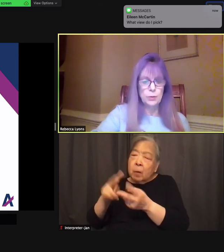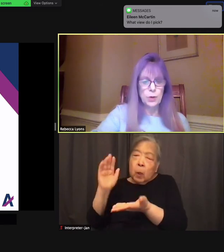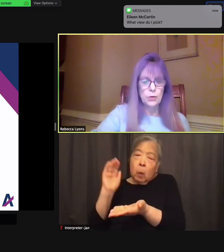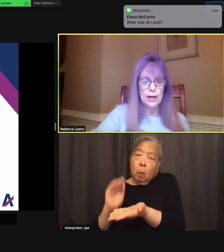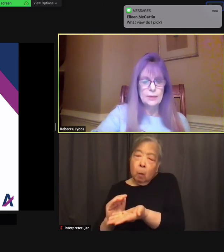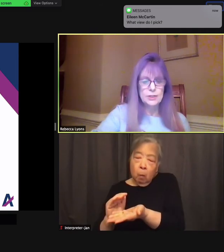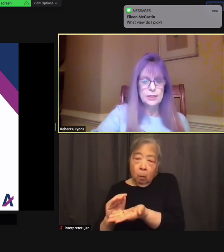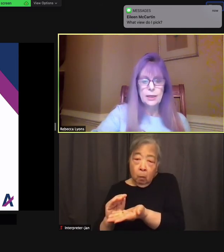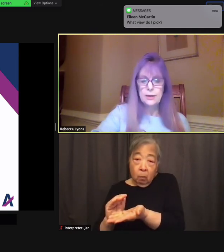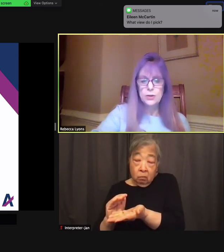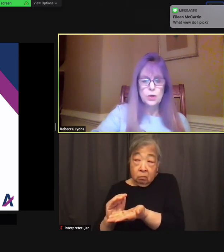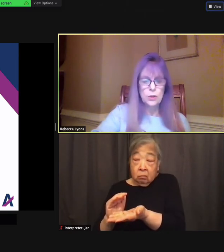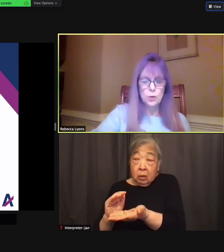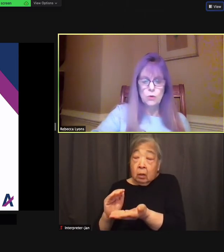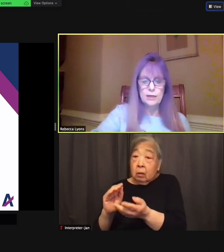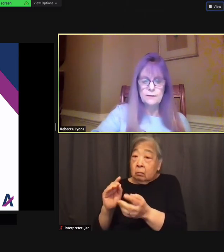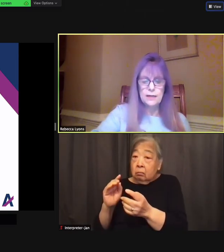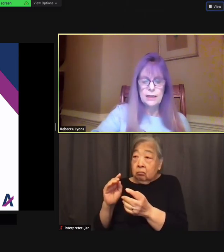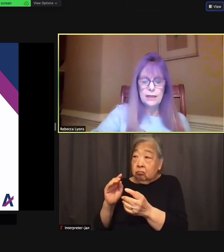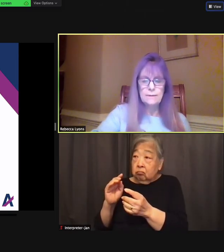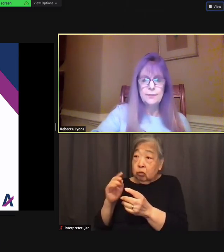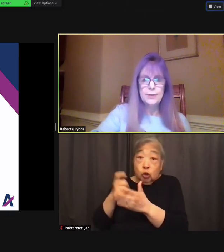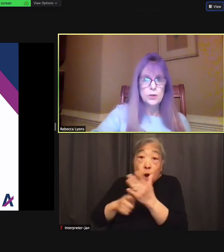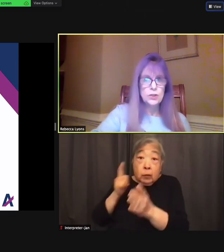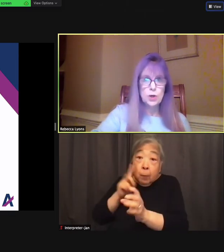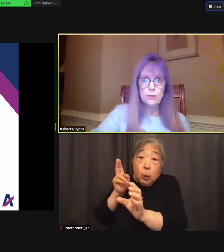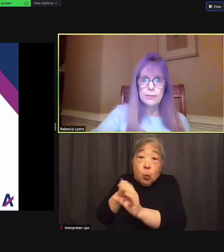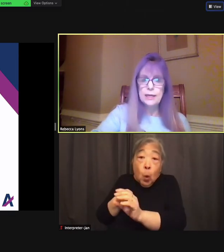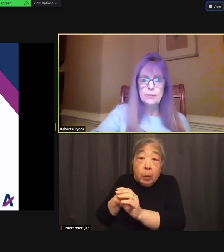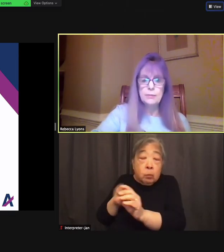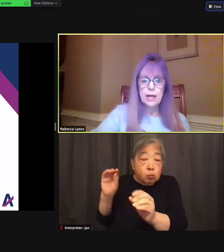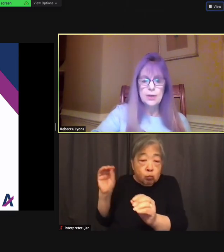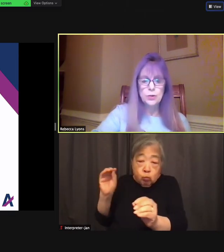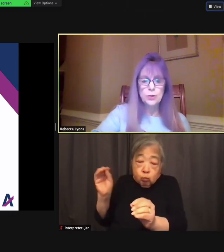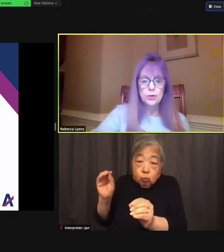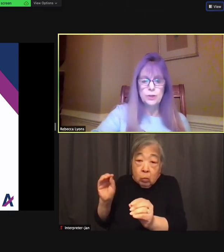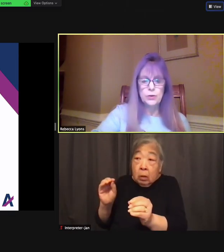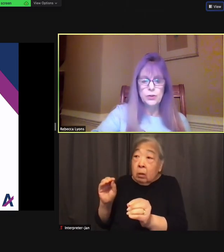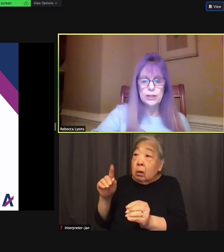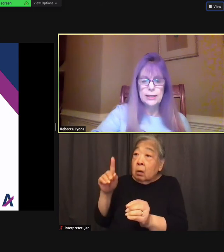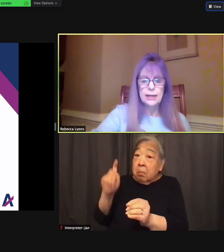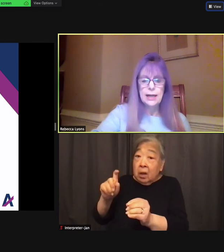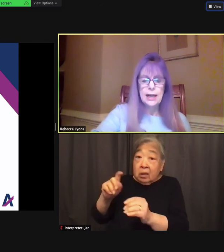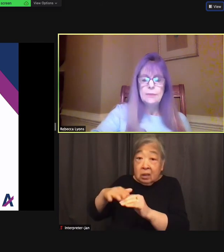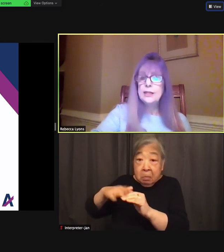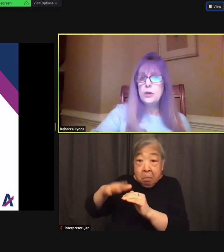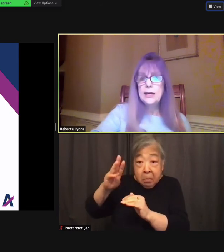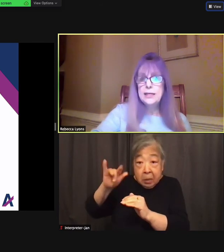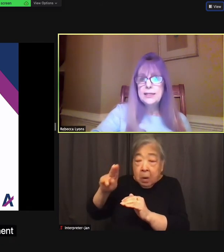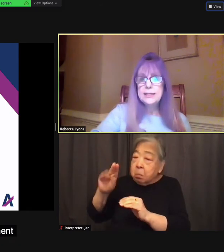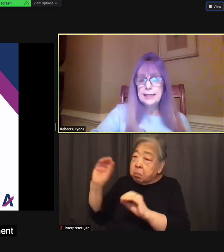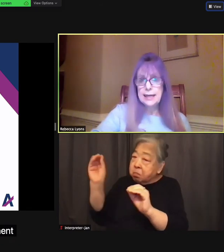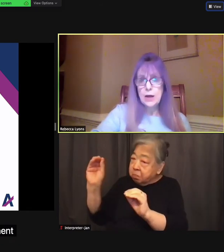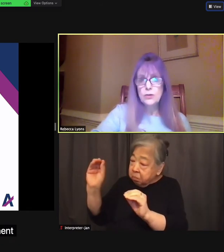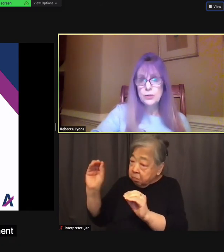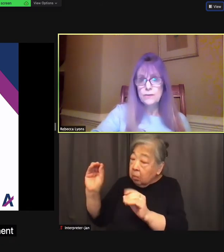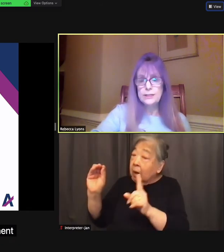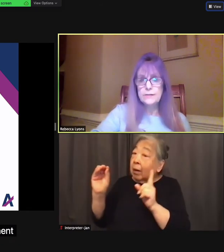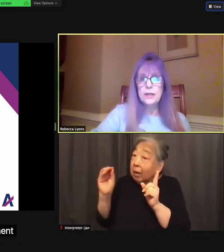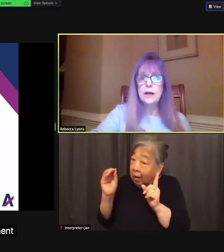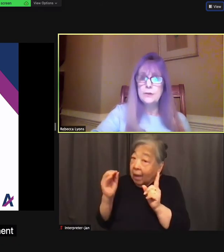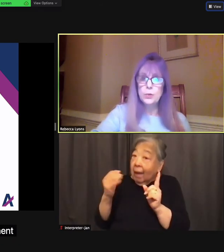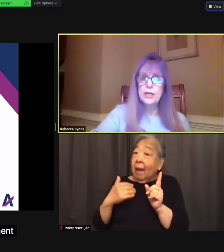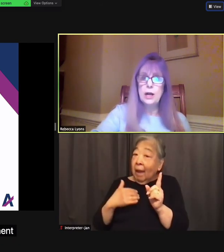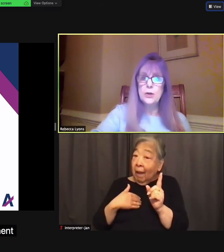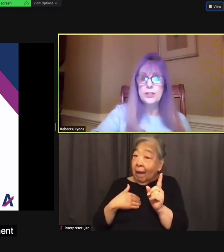ABLE programs. There's no enrollment fee, there's no minimum contribution, but there is an account service